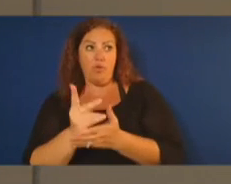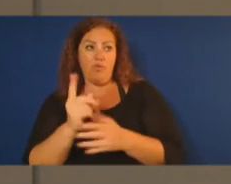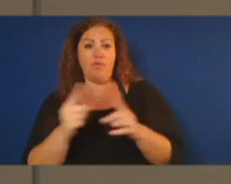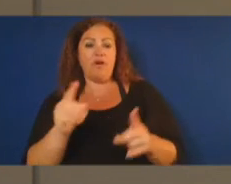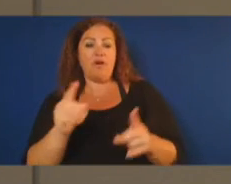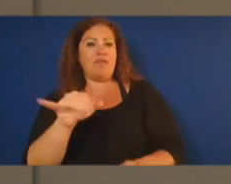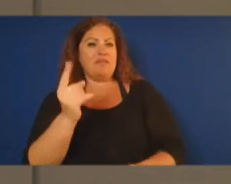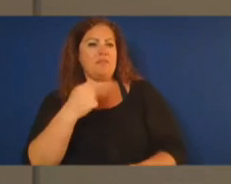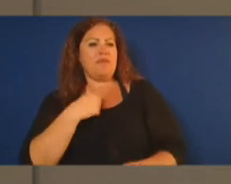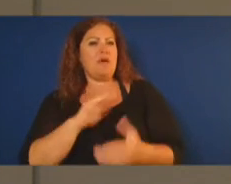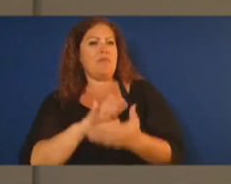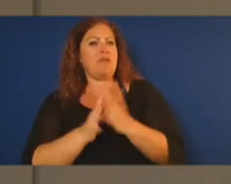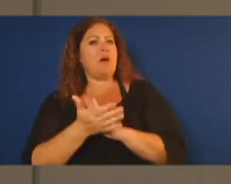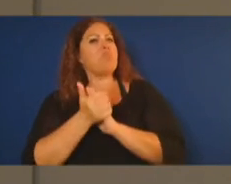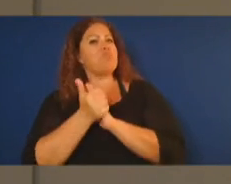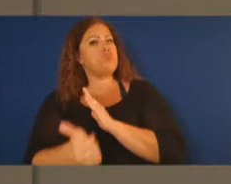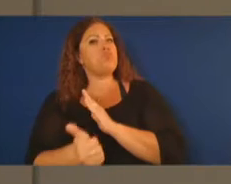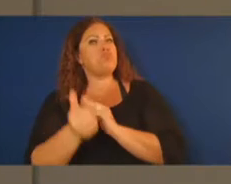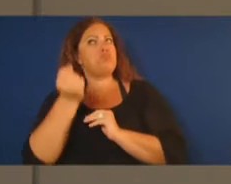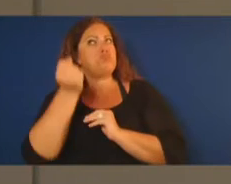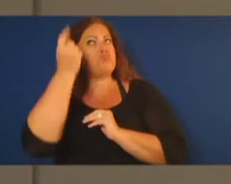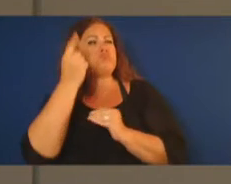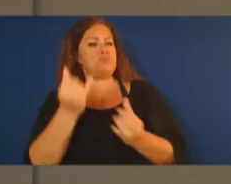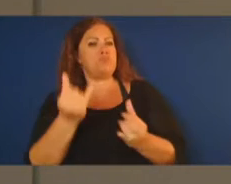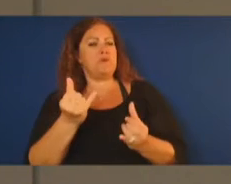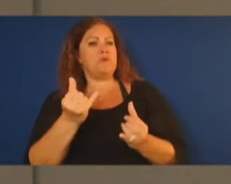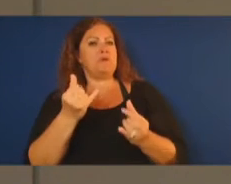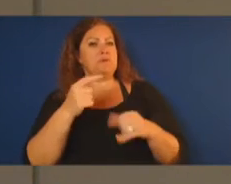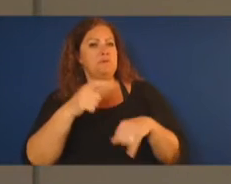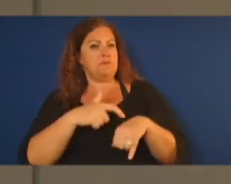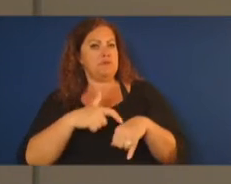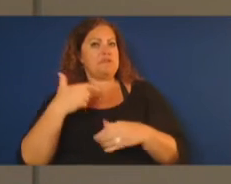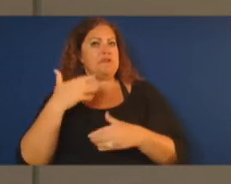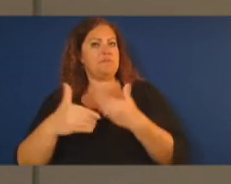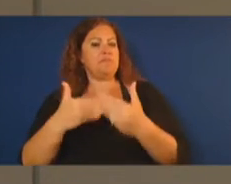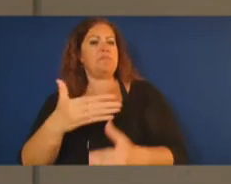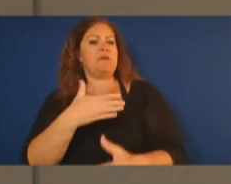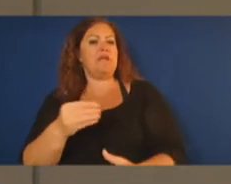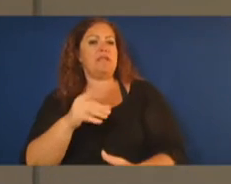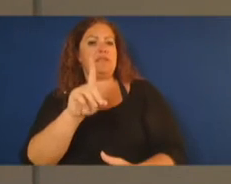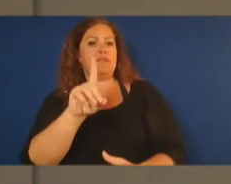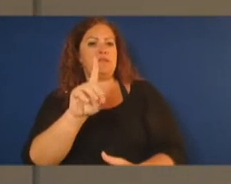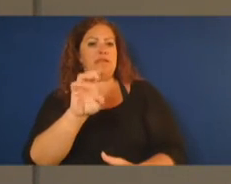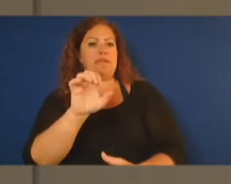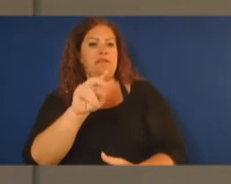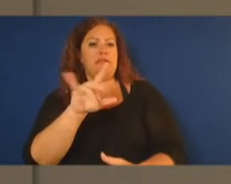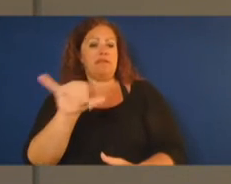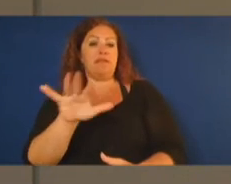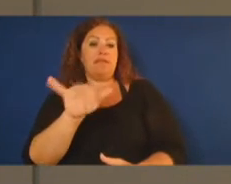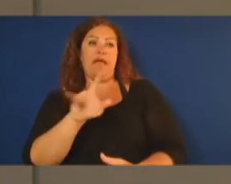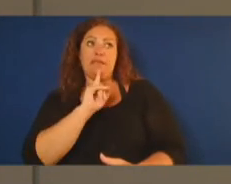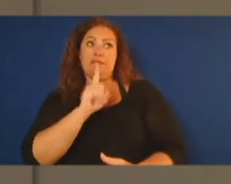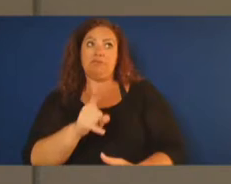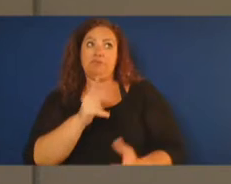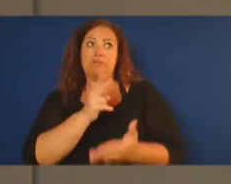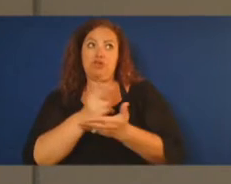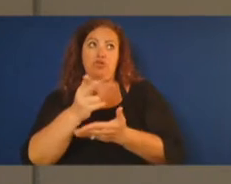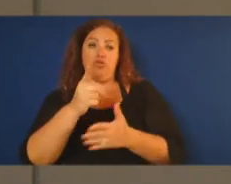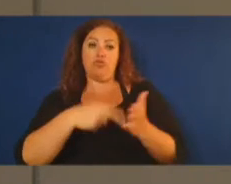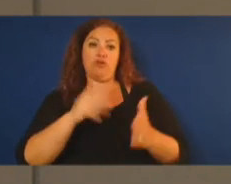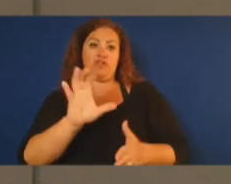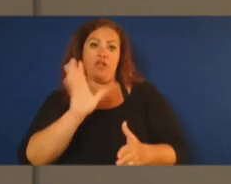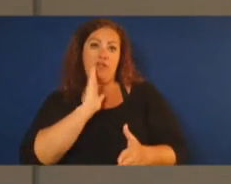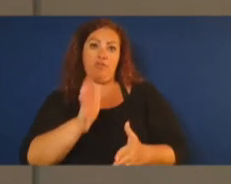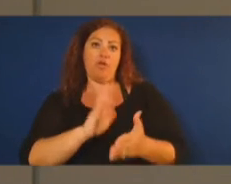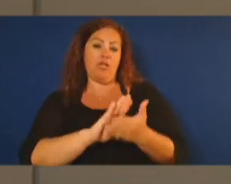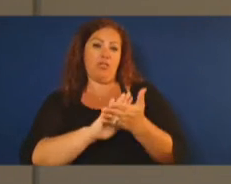becoming Adept at you know as time persists and density is an inevitable truth of what Charlotte will be yeah um